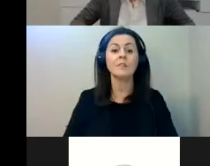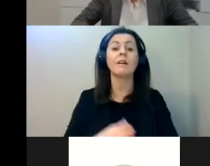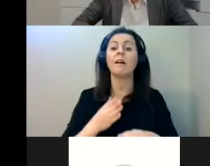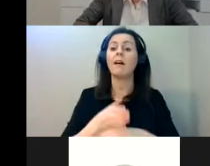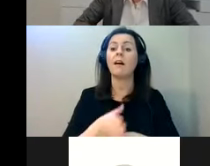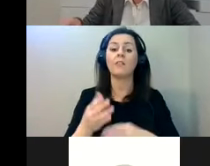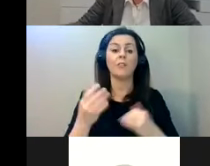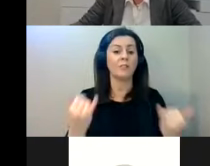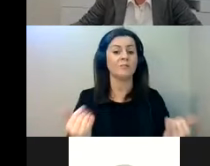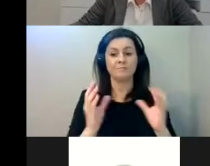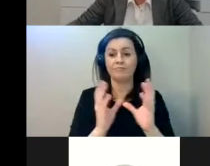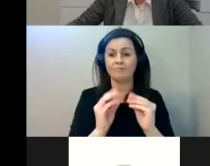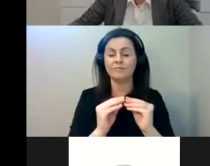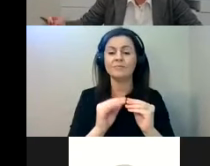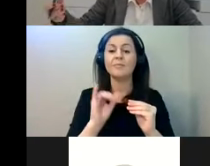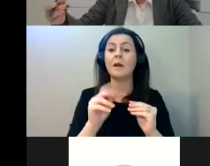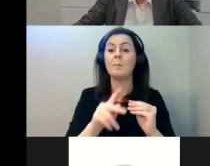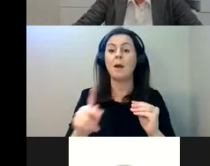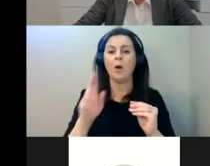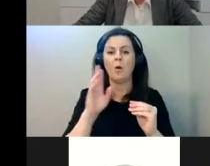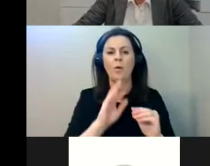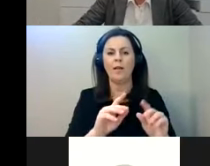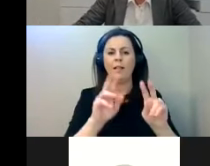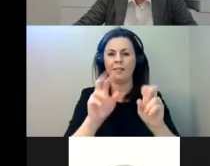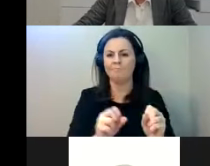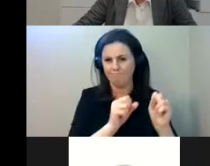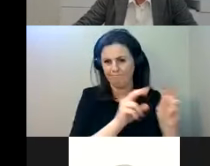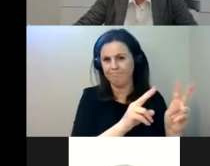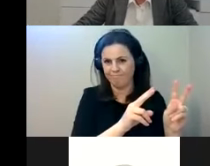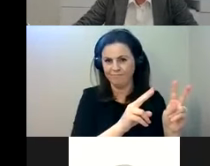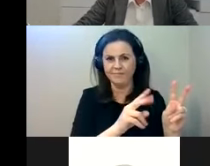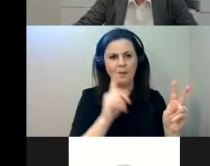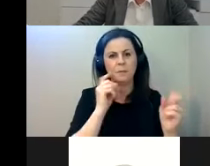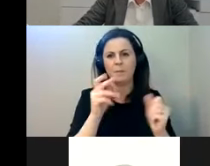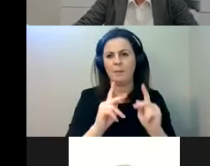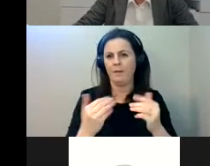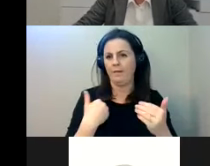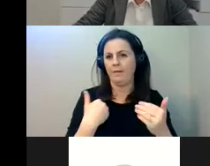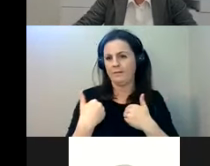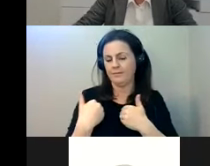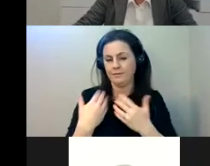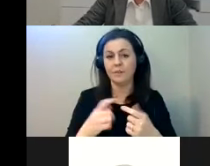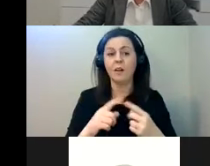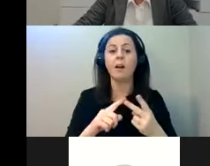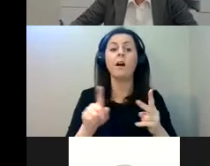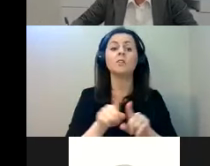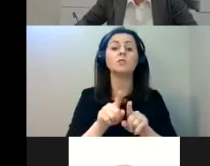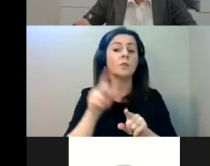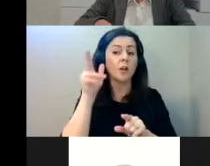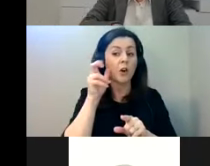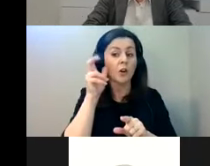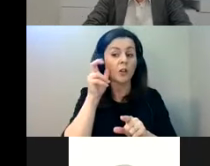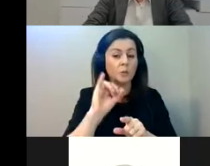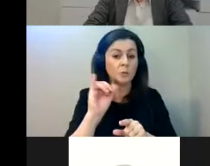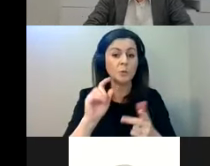the PowerPoint available because I know that's been asked, and also the audio, but I'll also put links to some of these key resources underneath